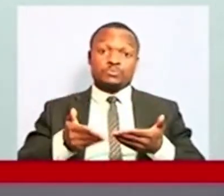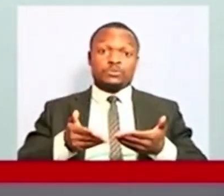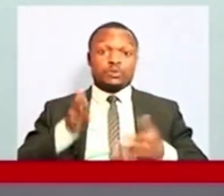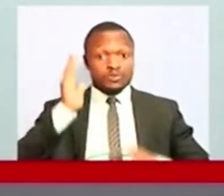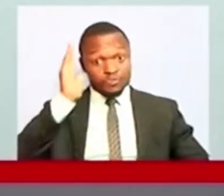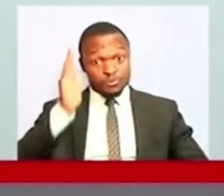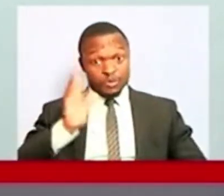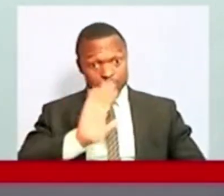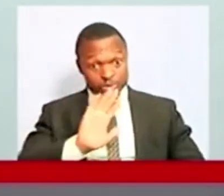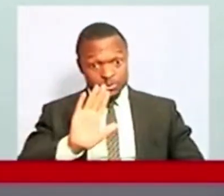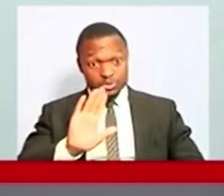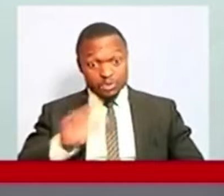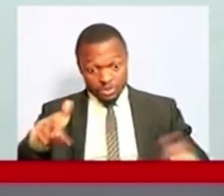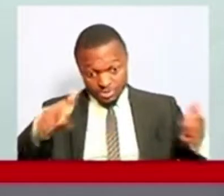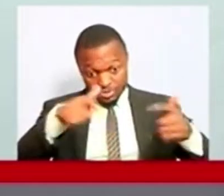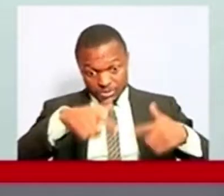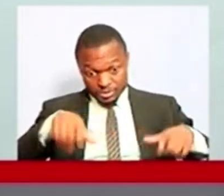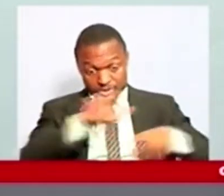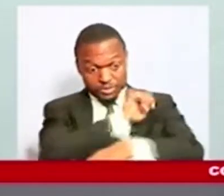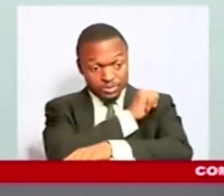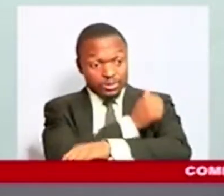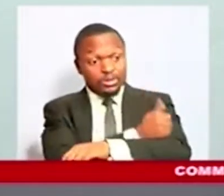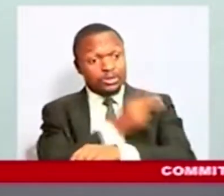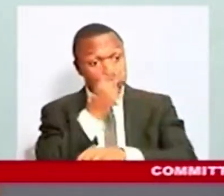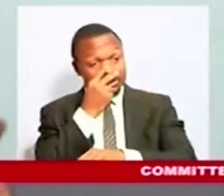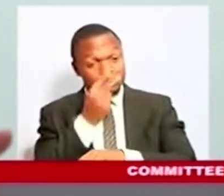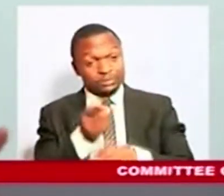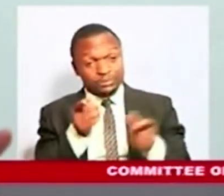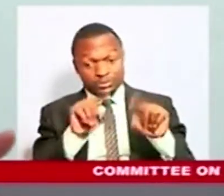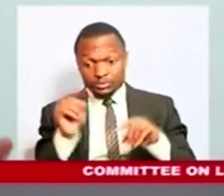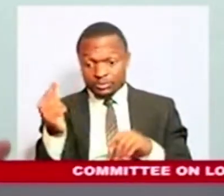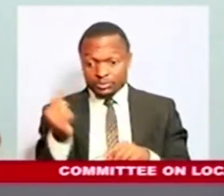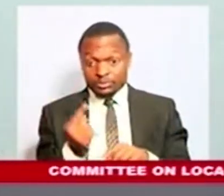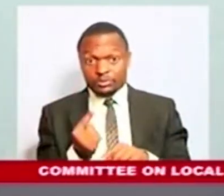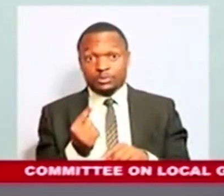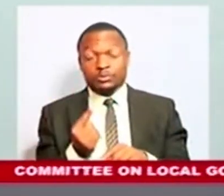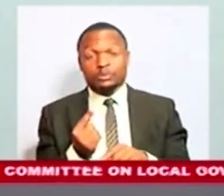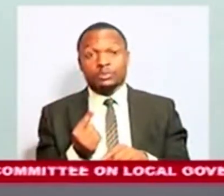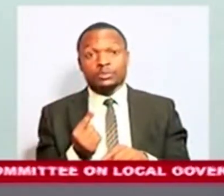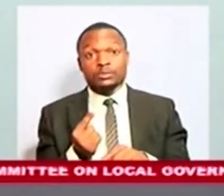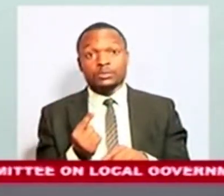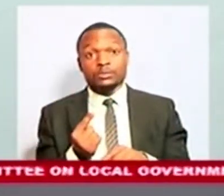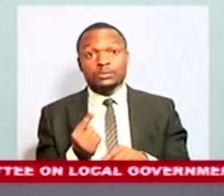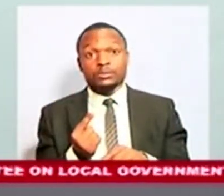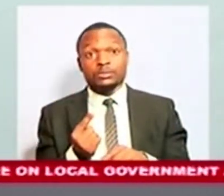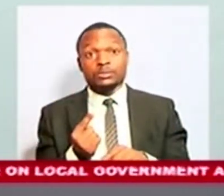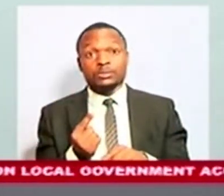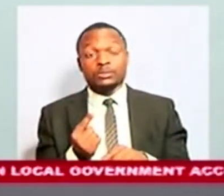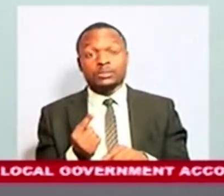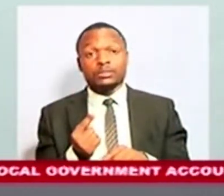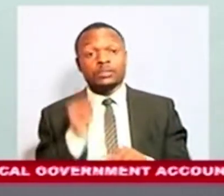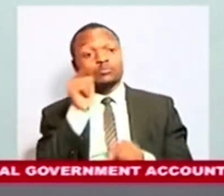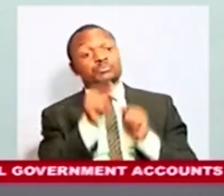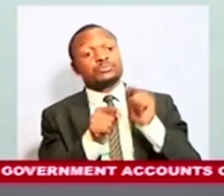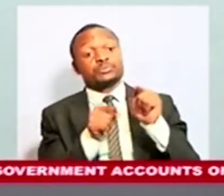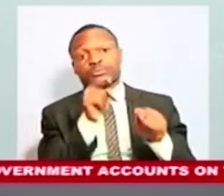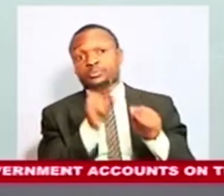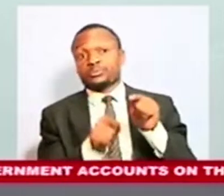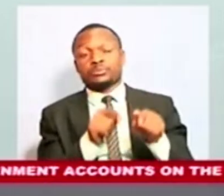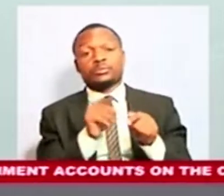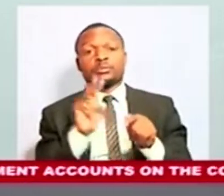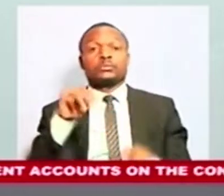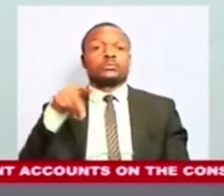authority. You can see even when you come to the banning rate, it's a member of parliament who is being